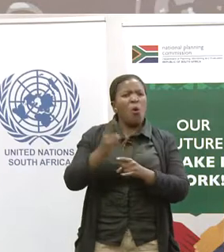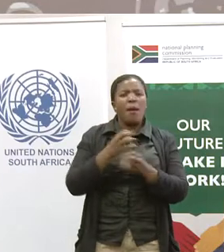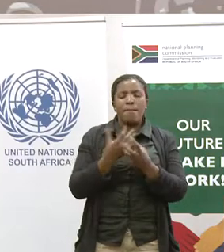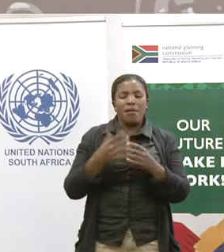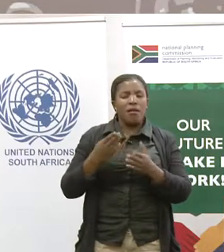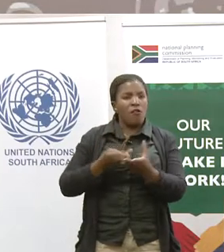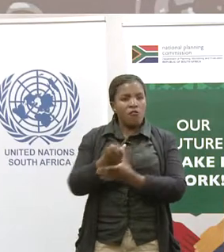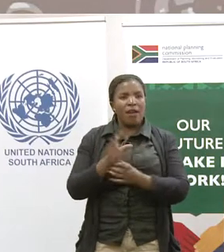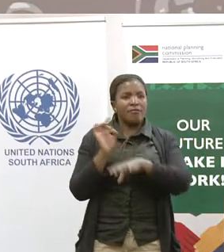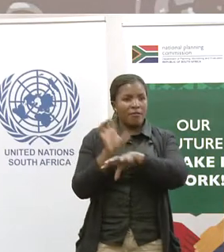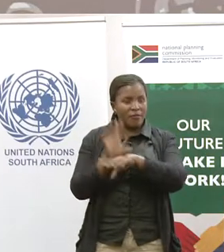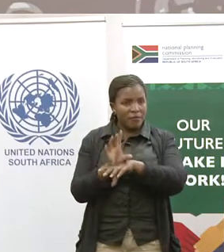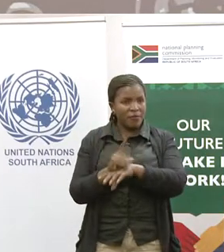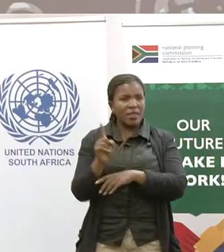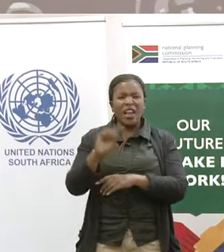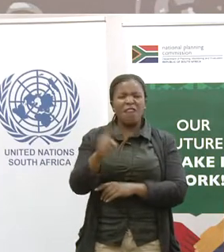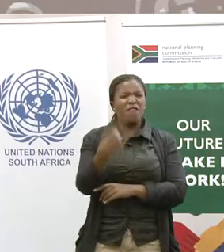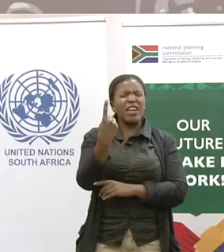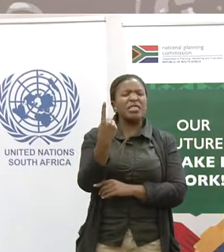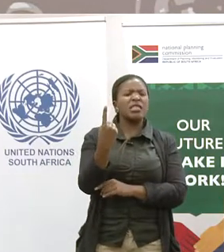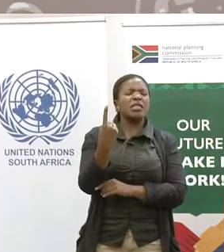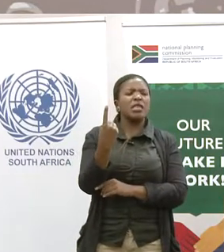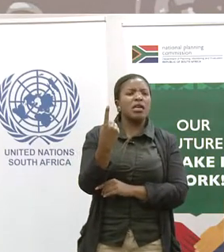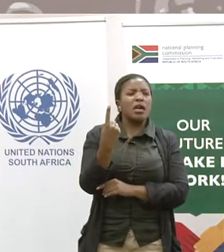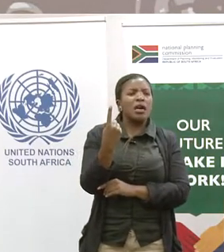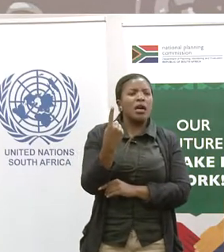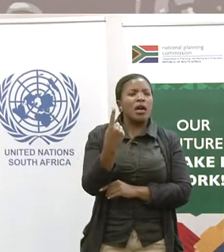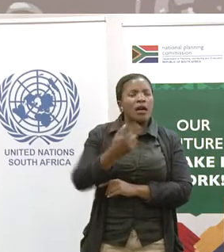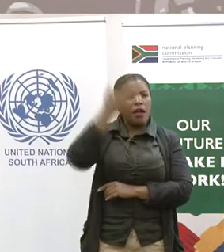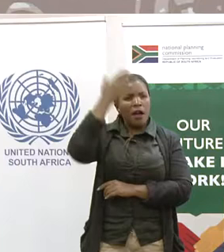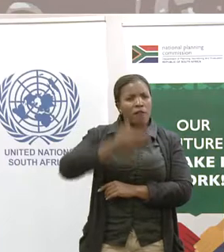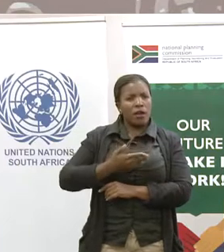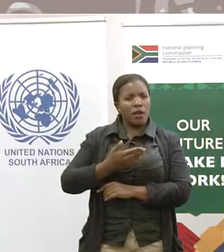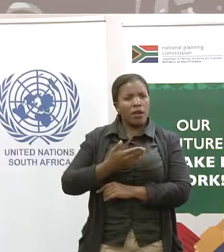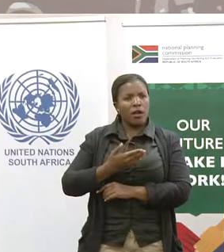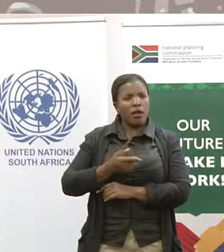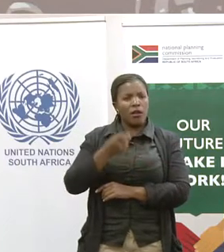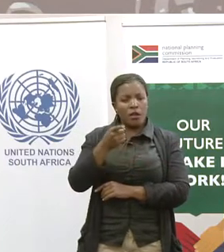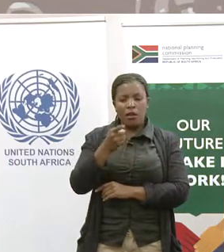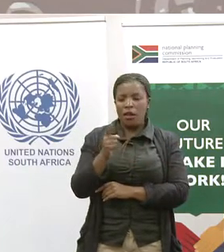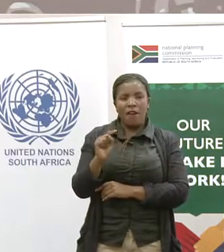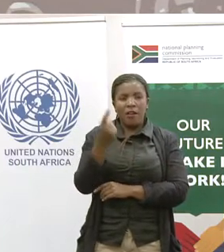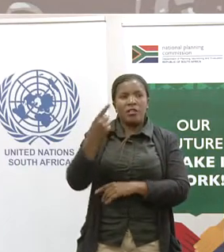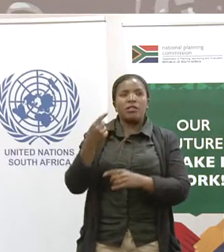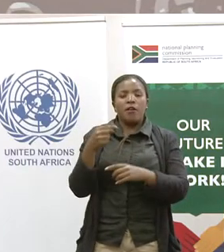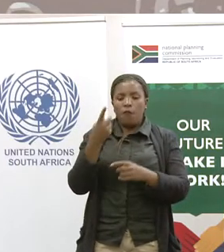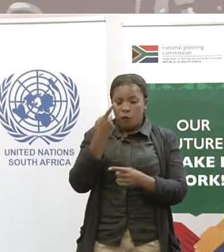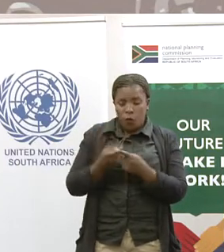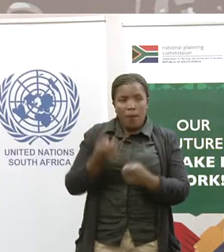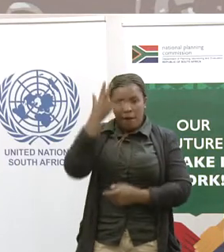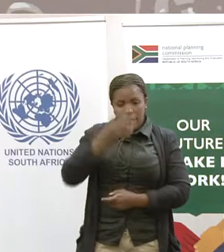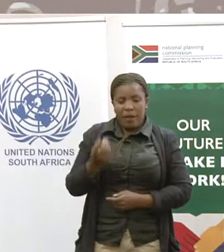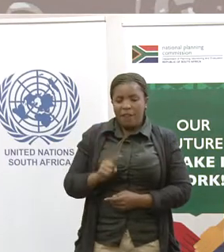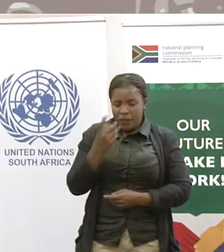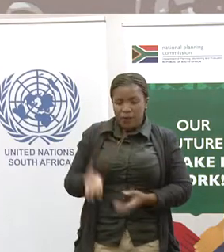He recently became the first ever African living with a degenerative disability to graduate from Oxford University, where he